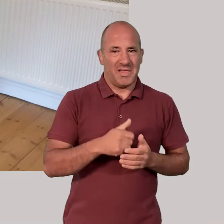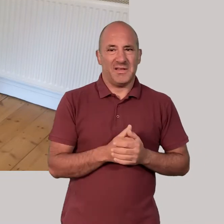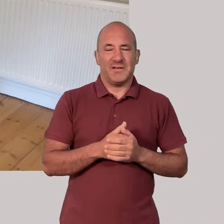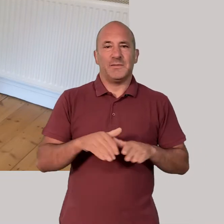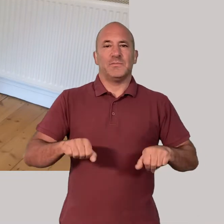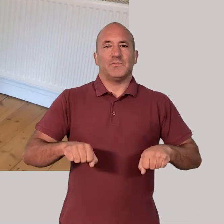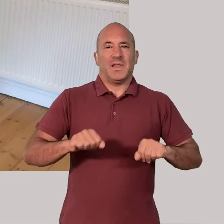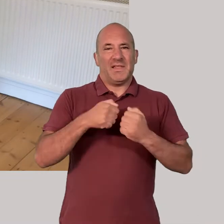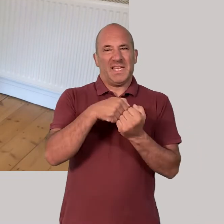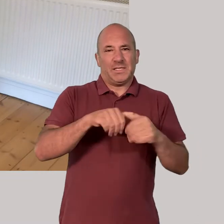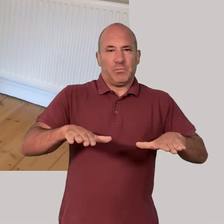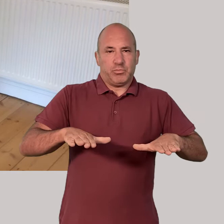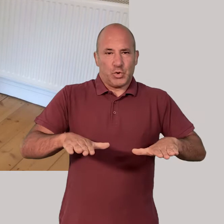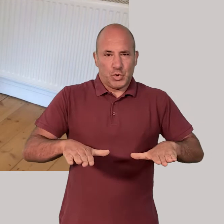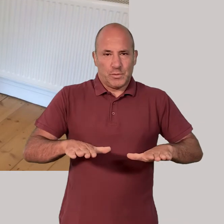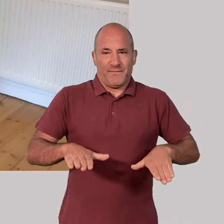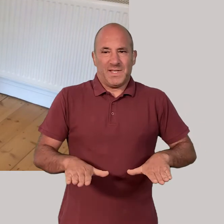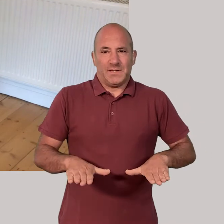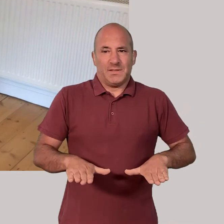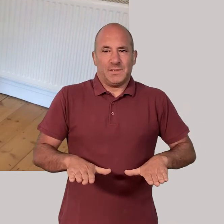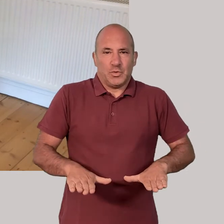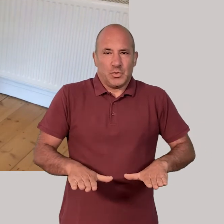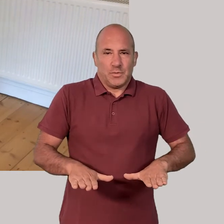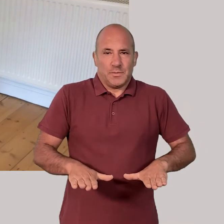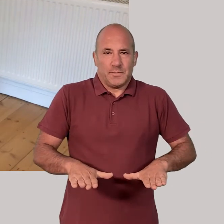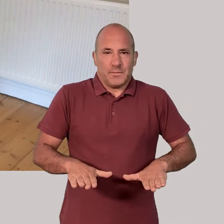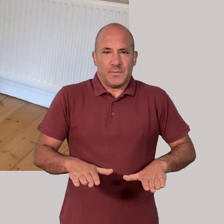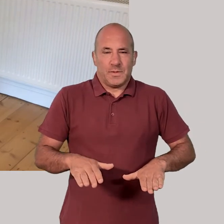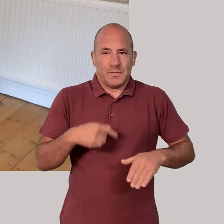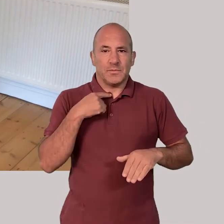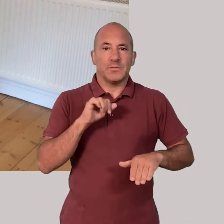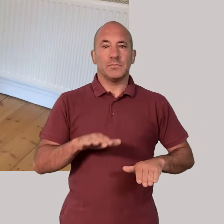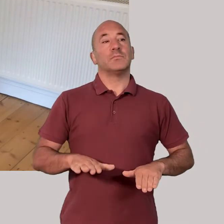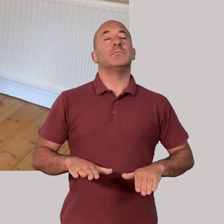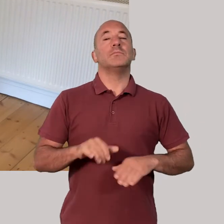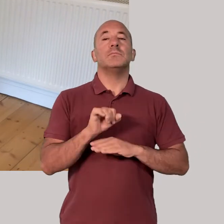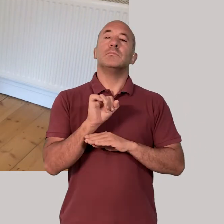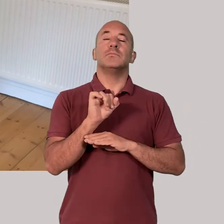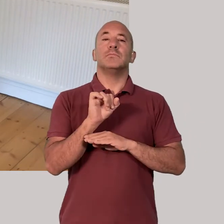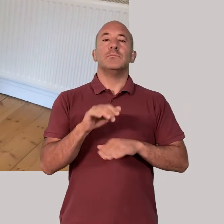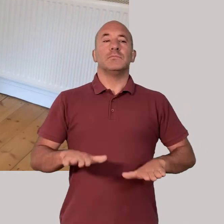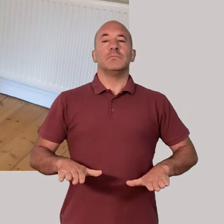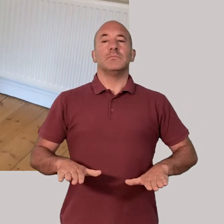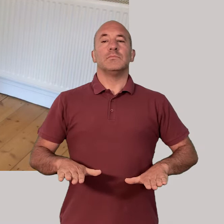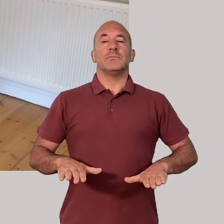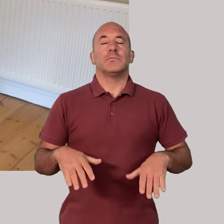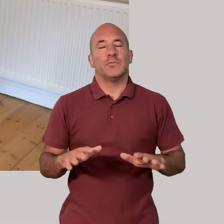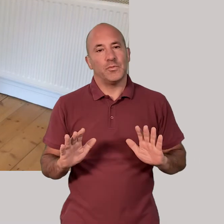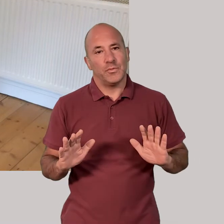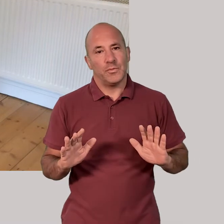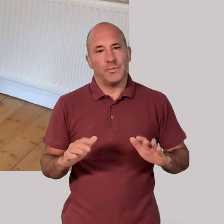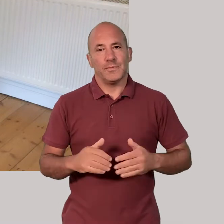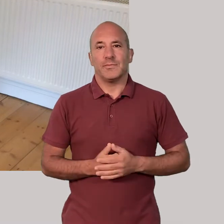go again, so knees going down, feet going down. See if the tortoise can sit up a little